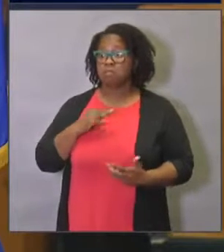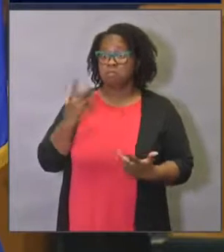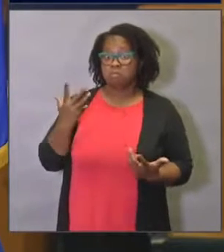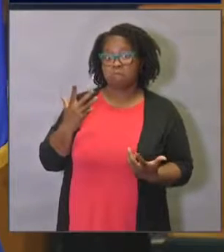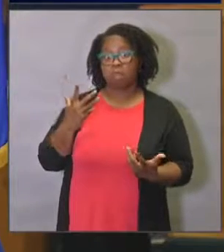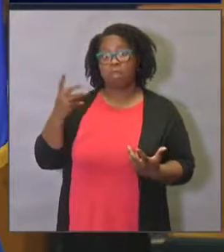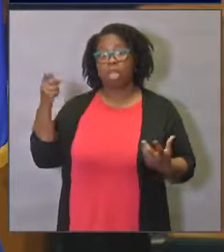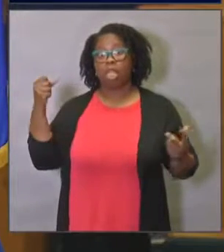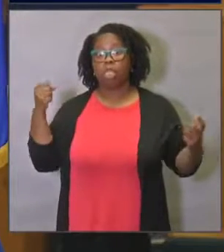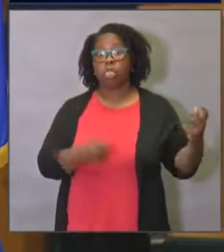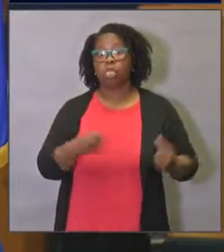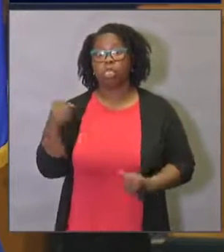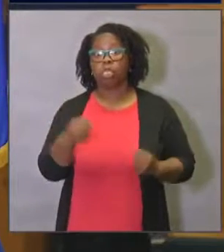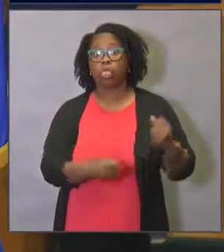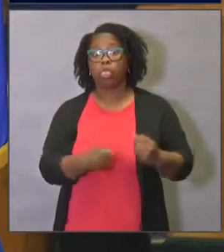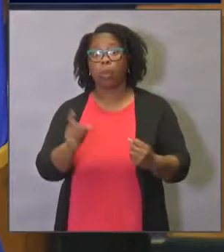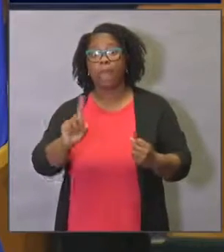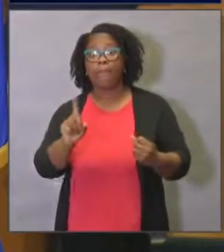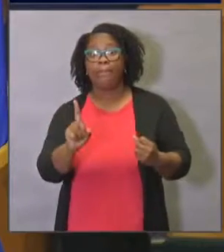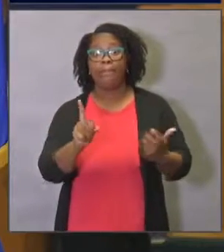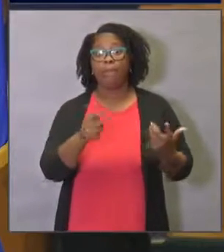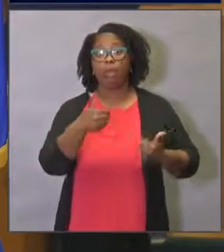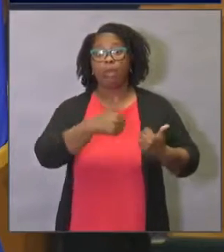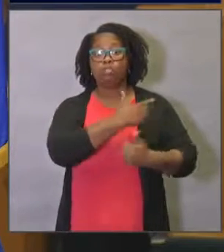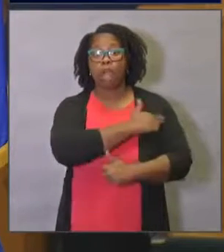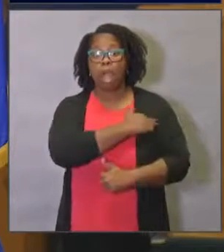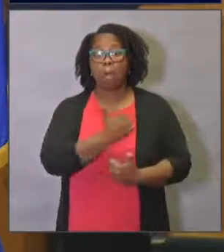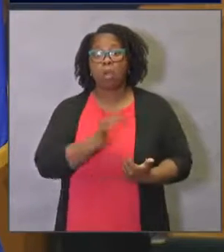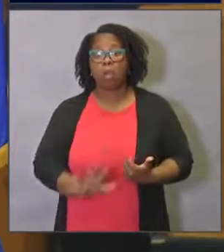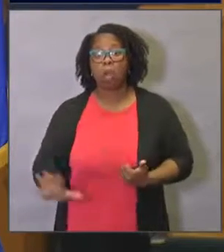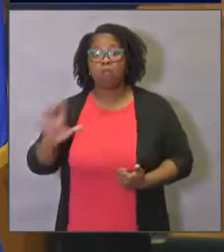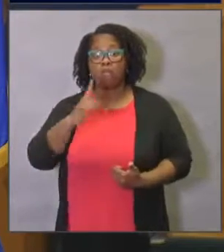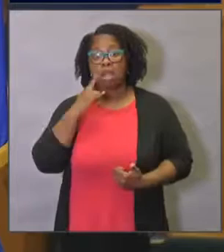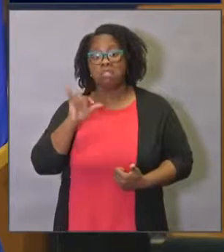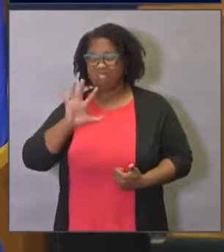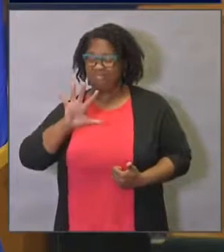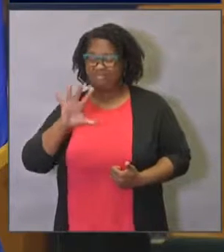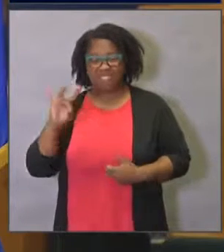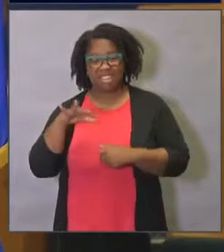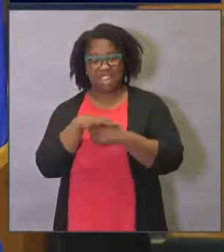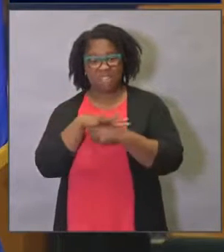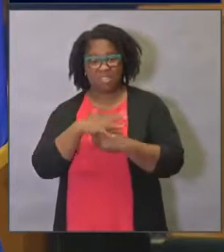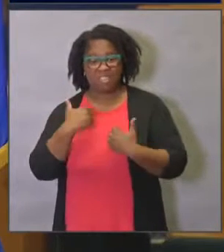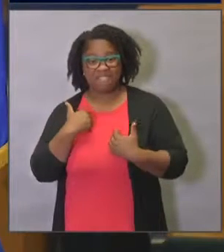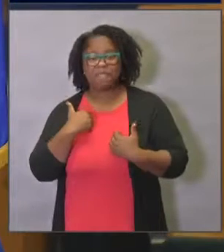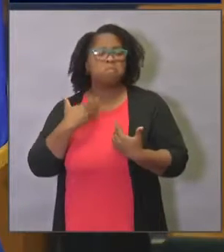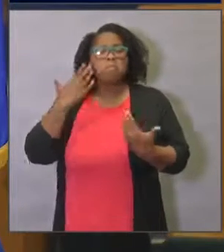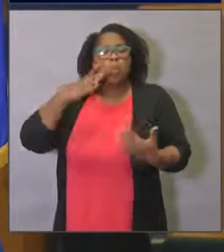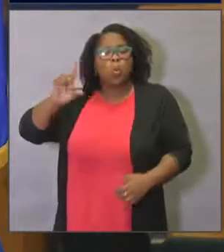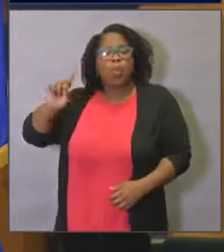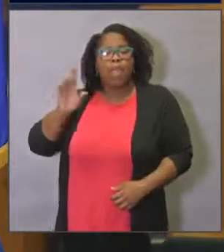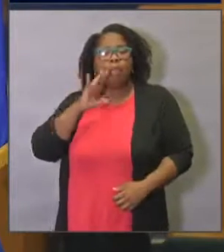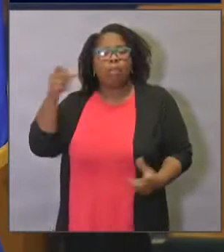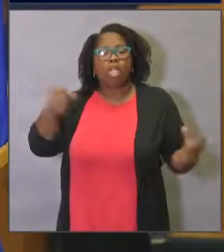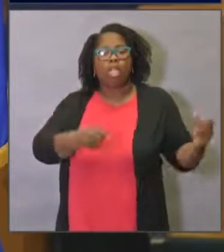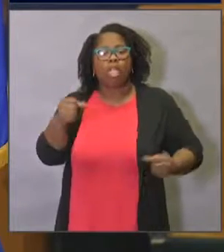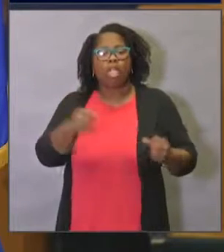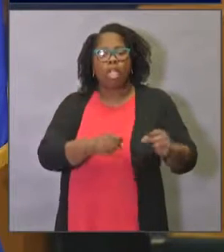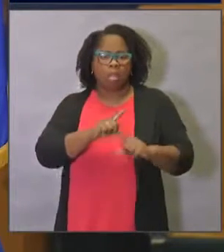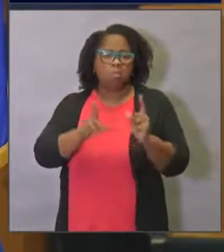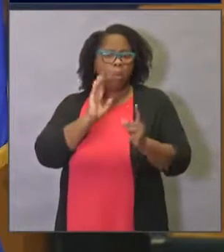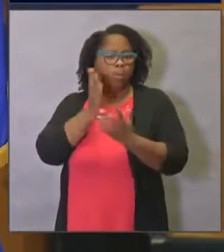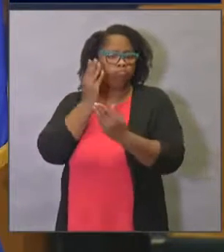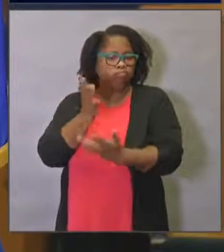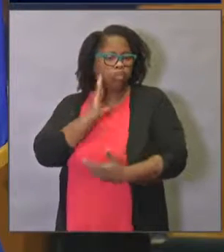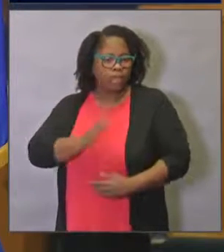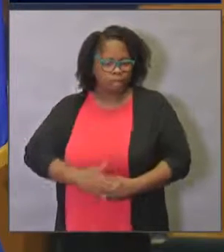those staff will be allocated across all of the 58 counties in California, but we will keep you updated there as well. And